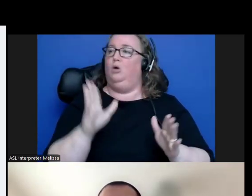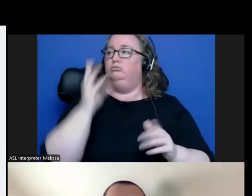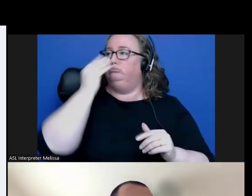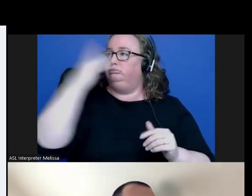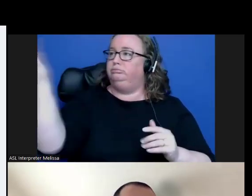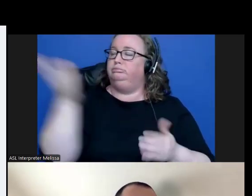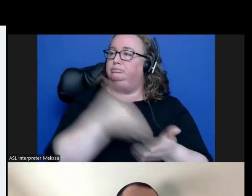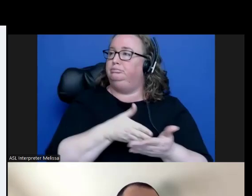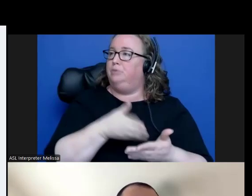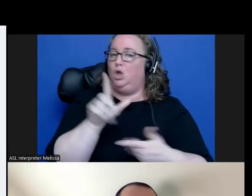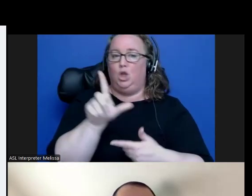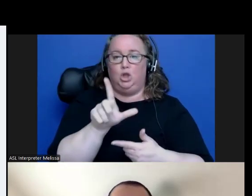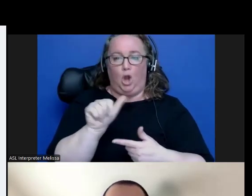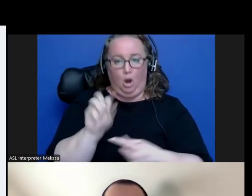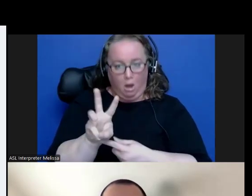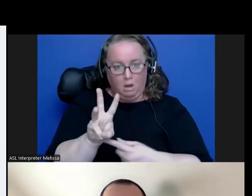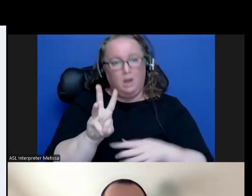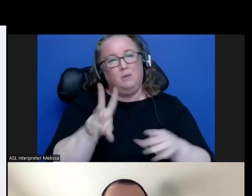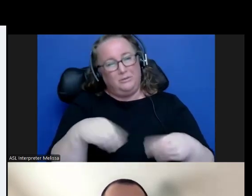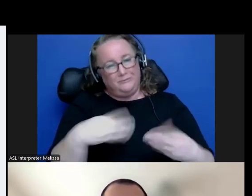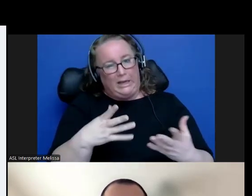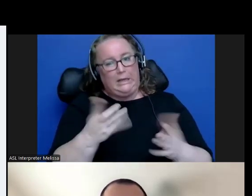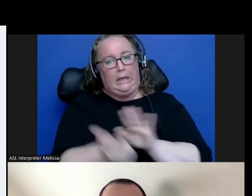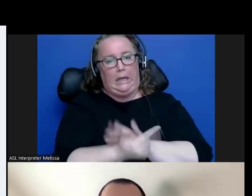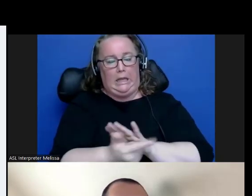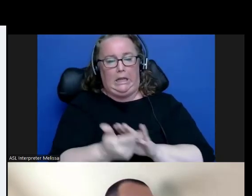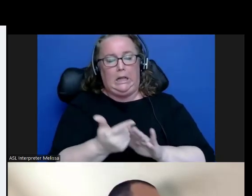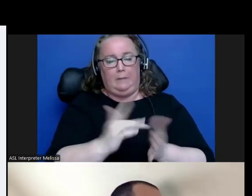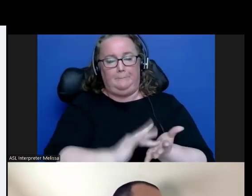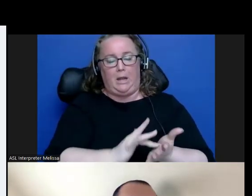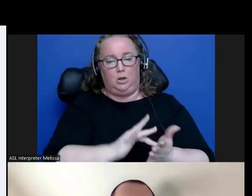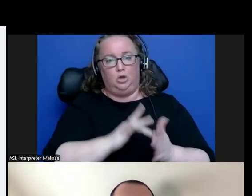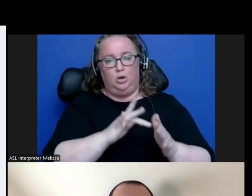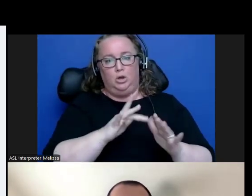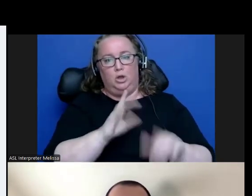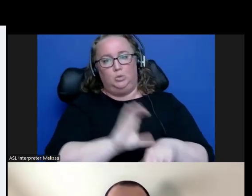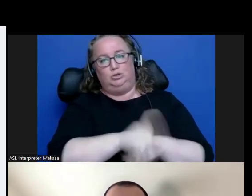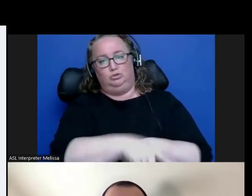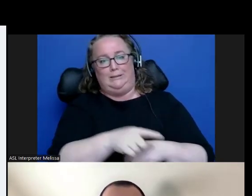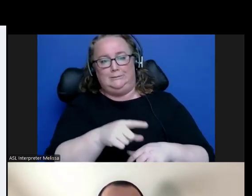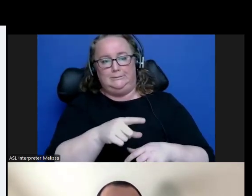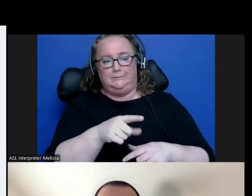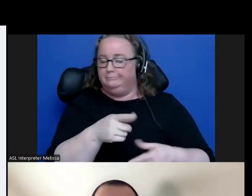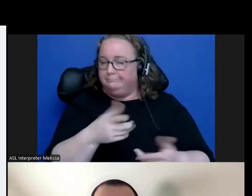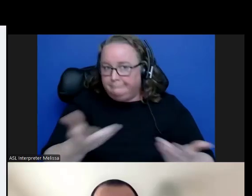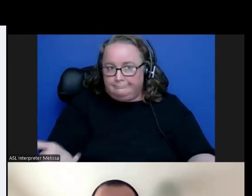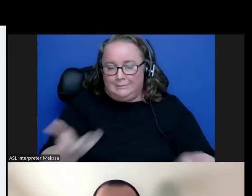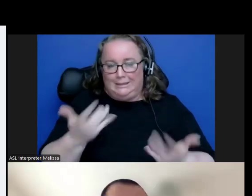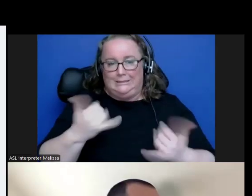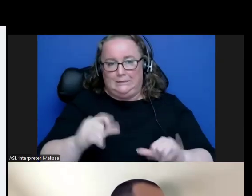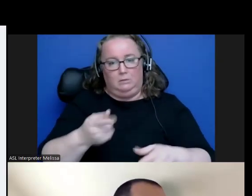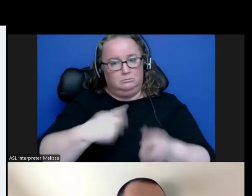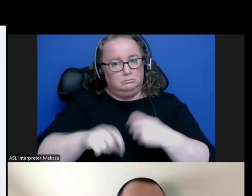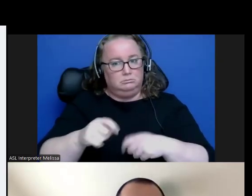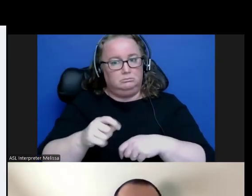and continue to provide illegal medication restraints even after their policy was updated to be in compliance.